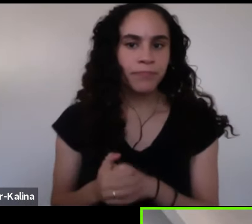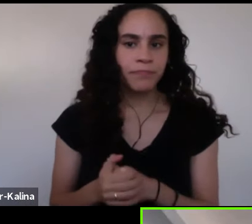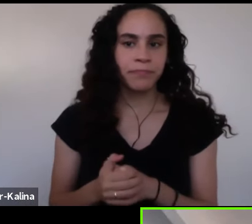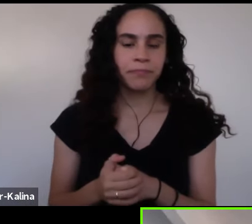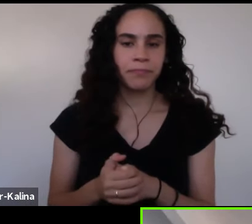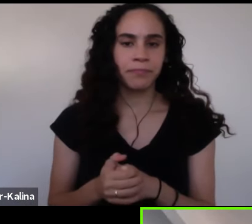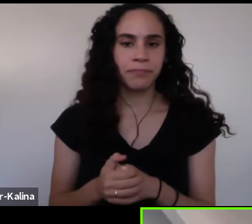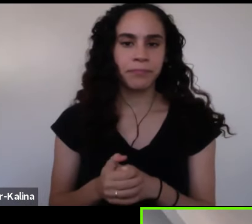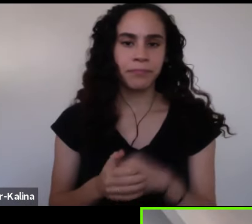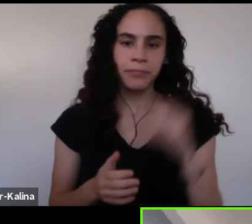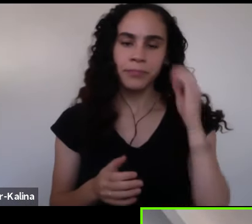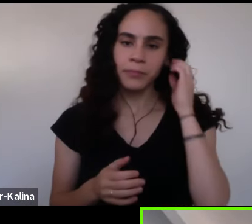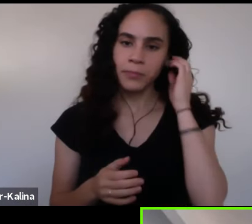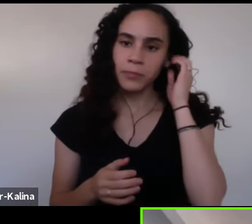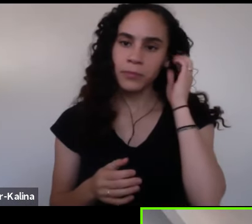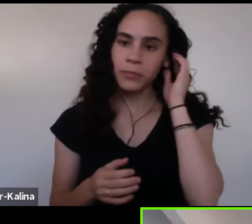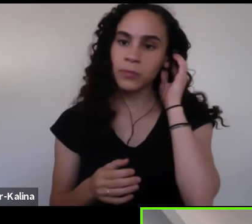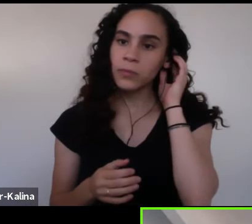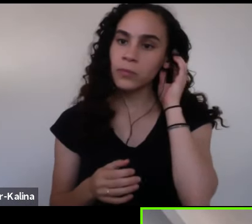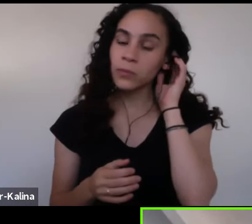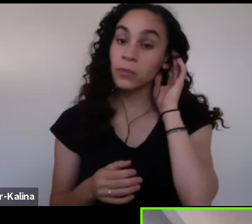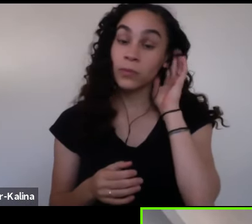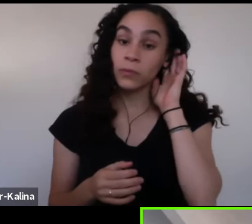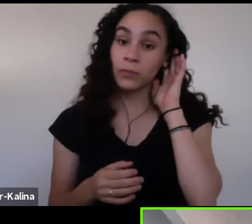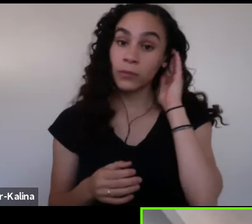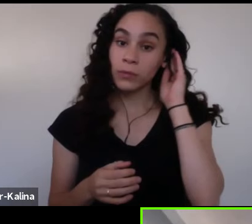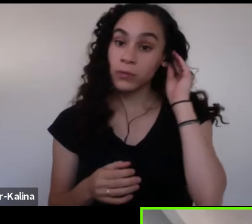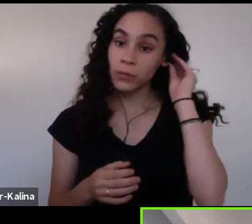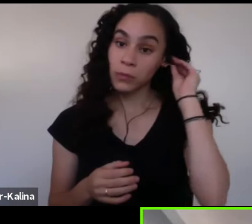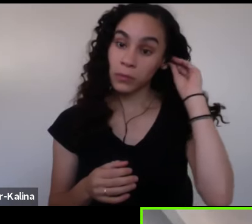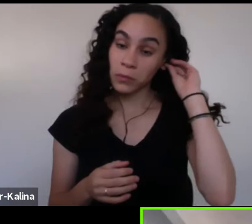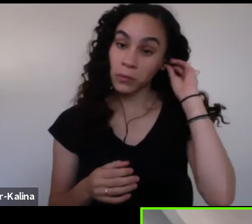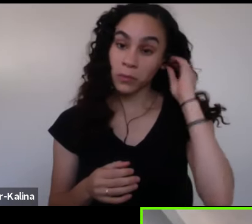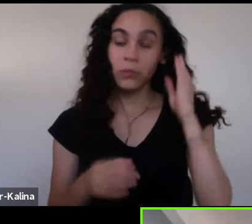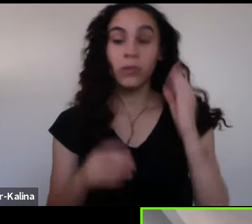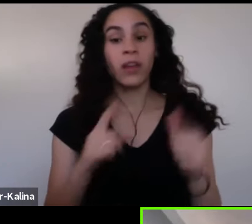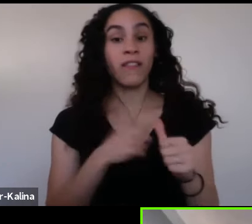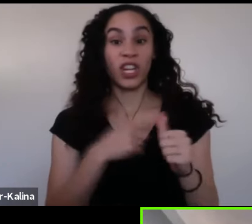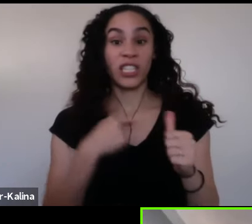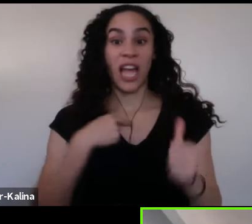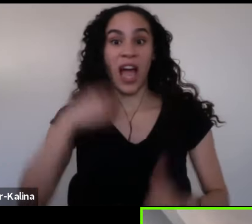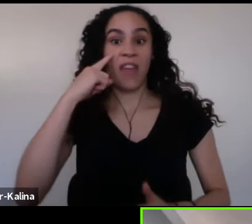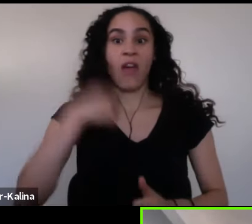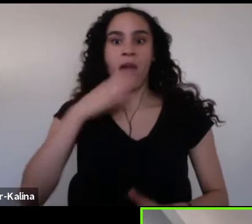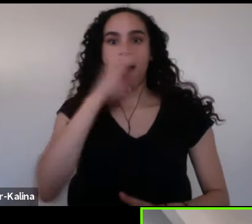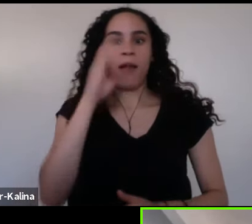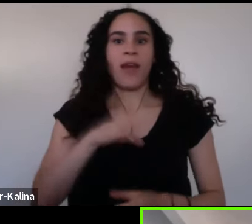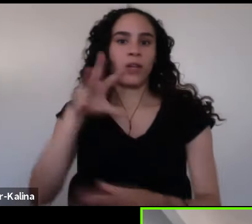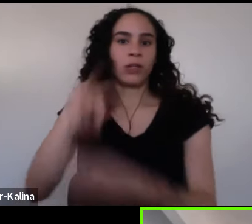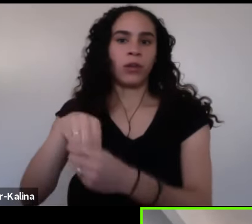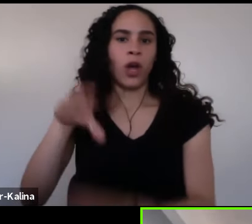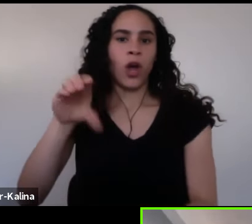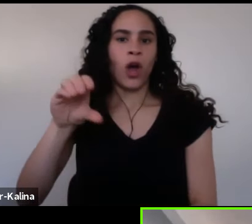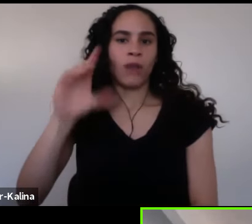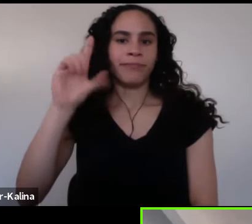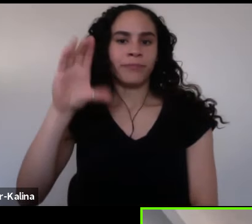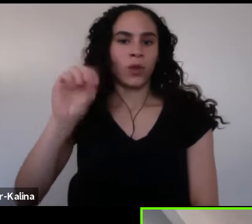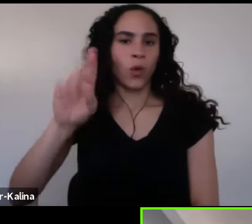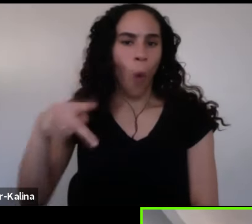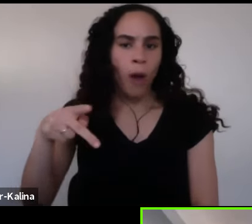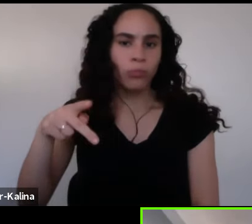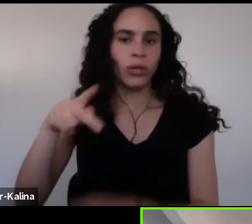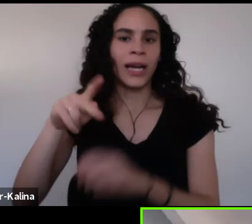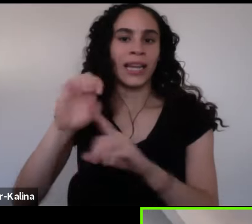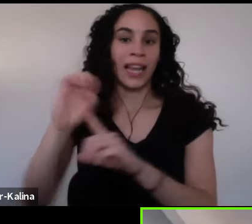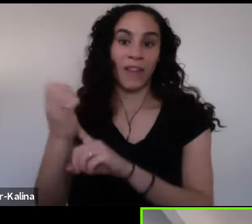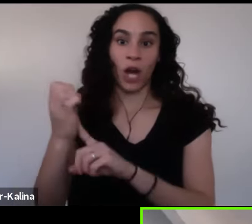do? One, I never thought that I'd be working in a corporate environment. I think that needs to be said right off the bat. And